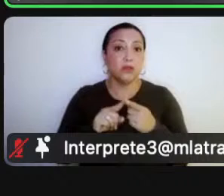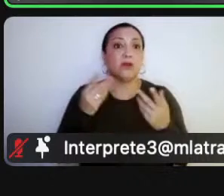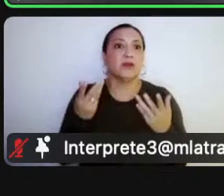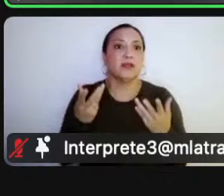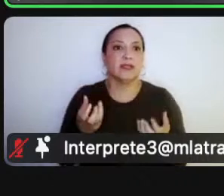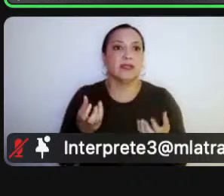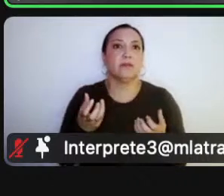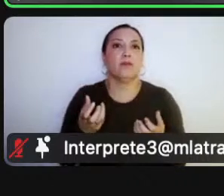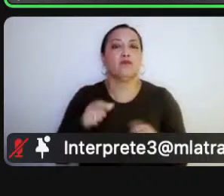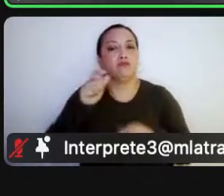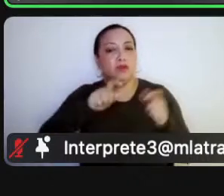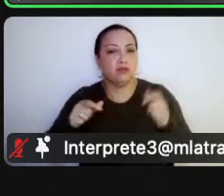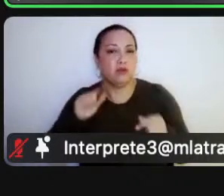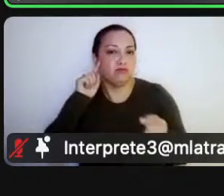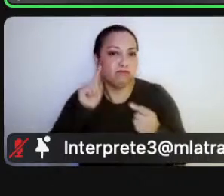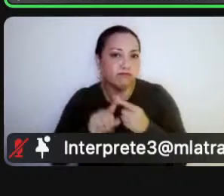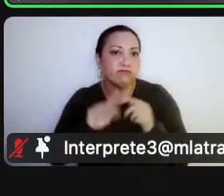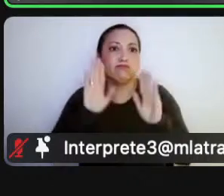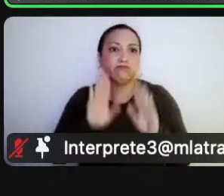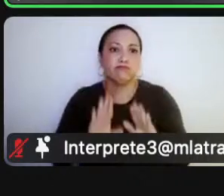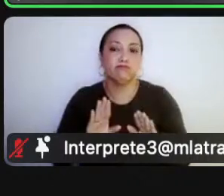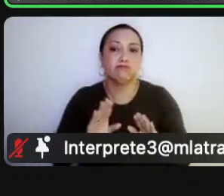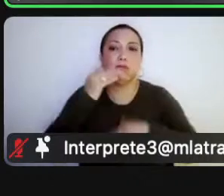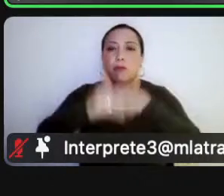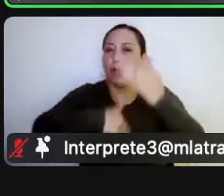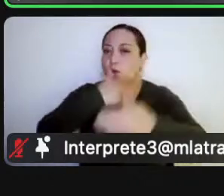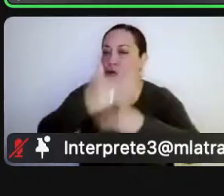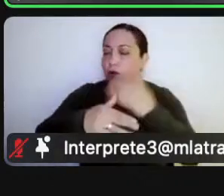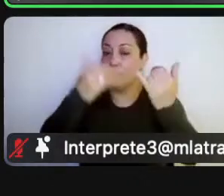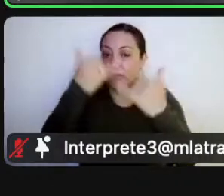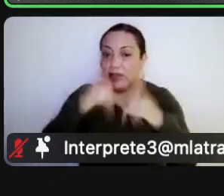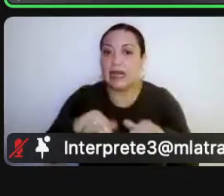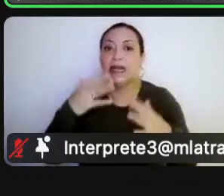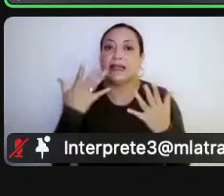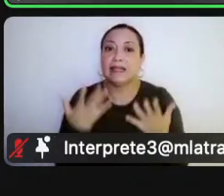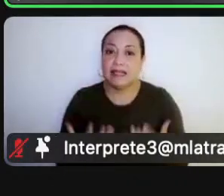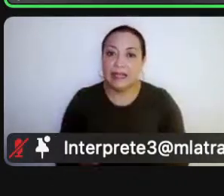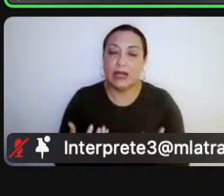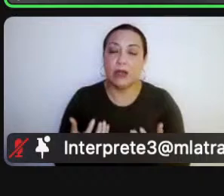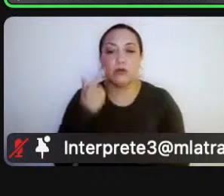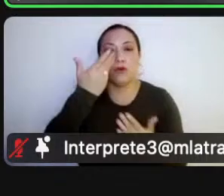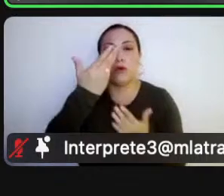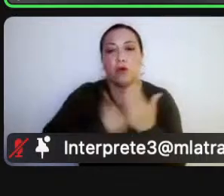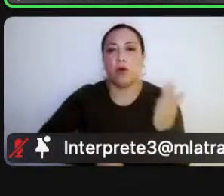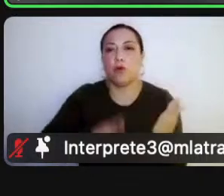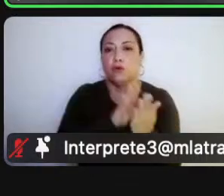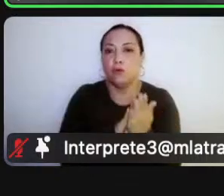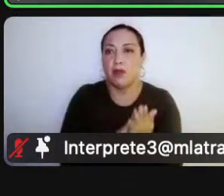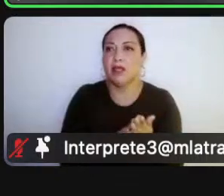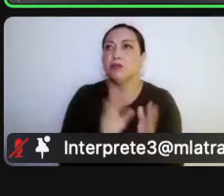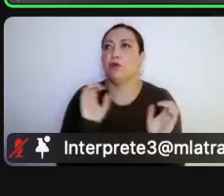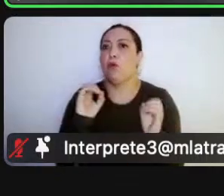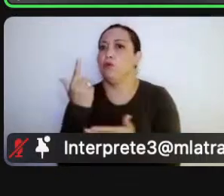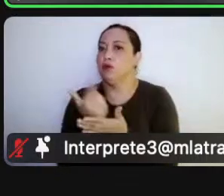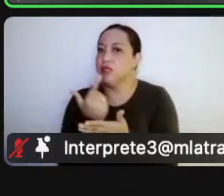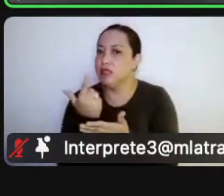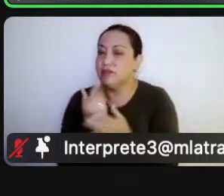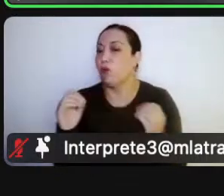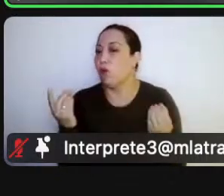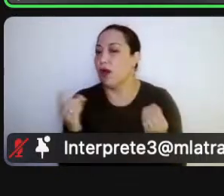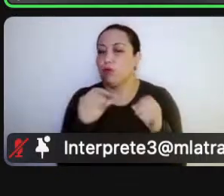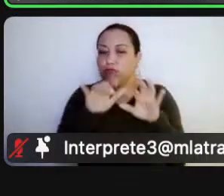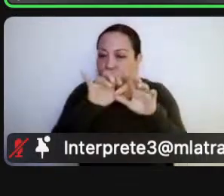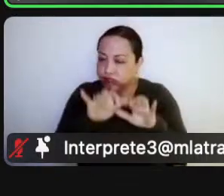this subject. We are very inspired people, and at the end of this process, we would like to have a document, a book,